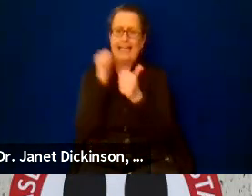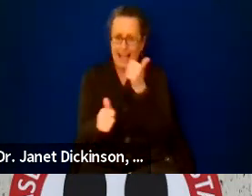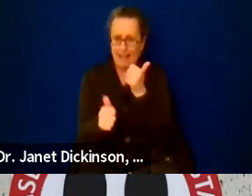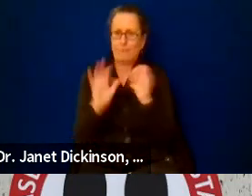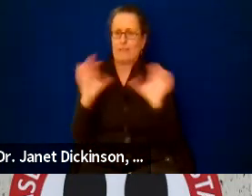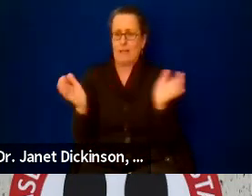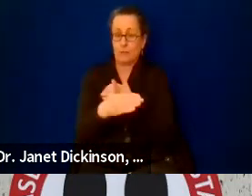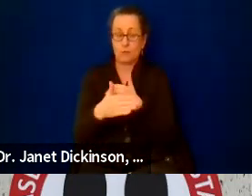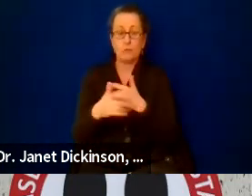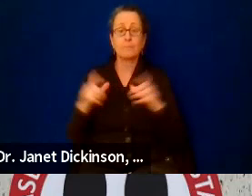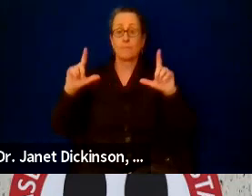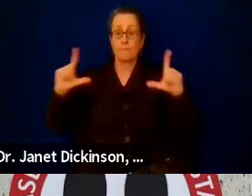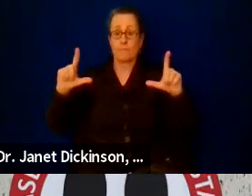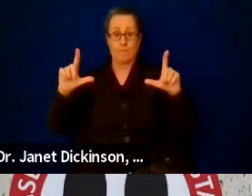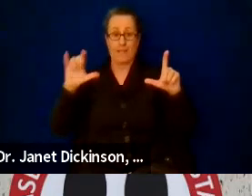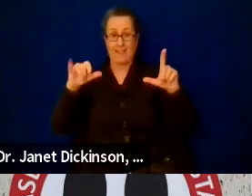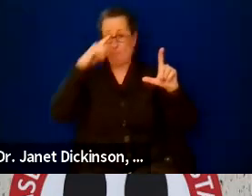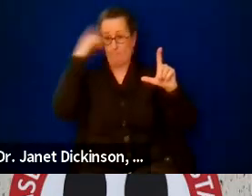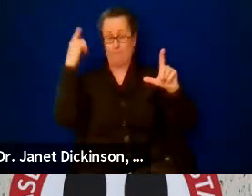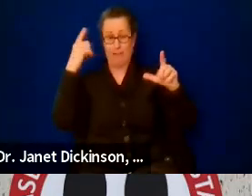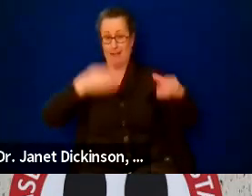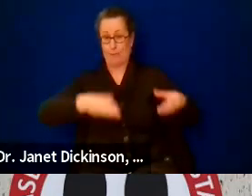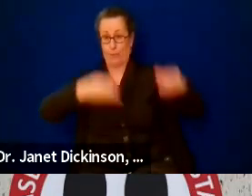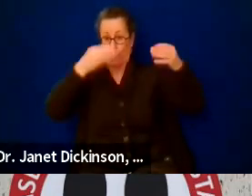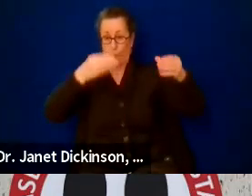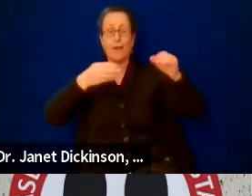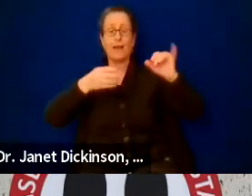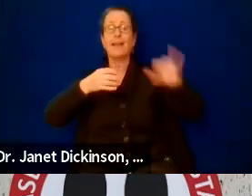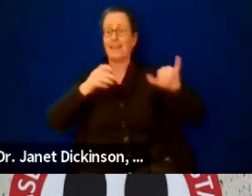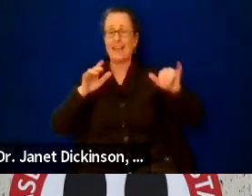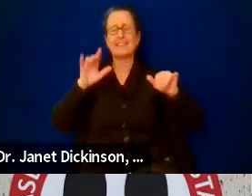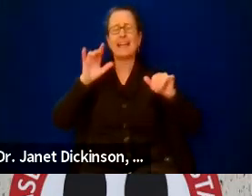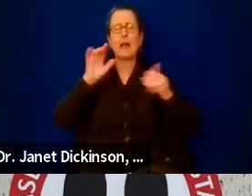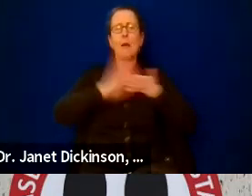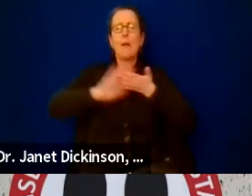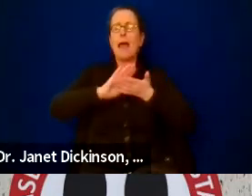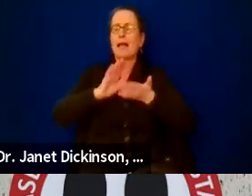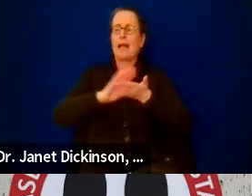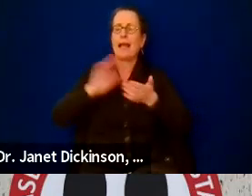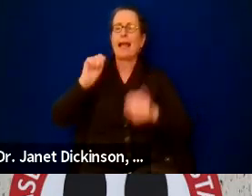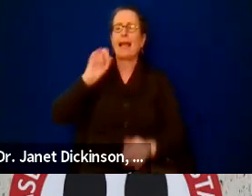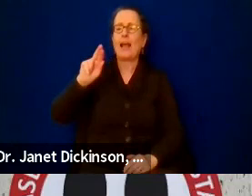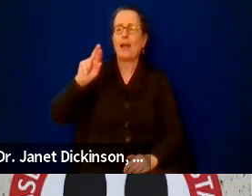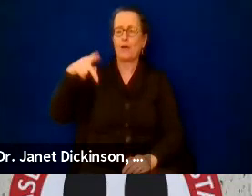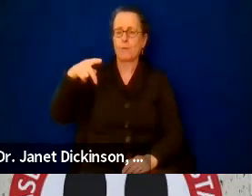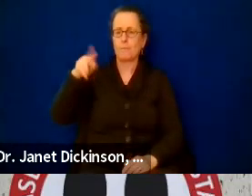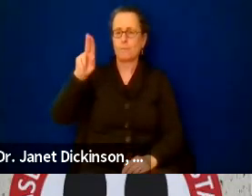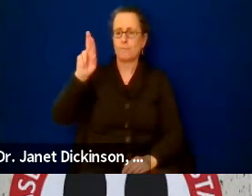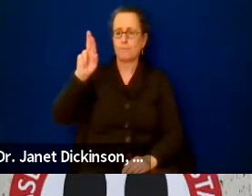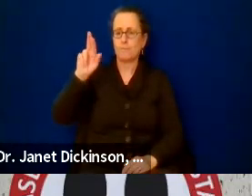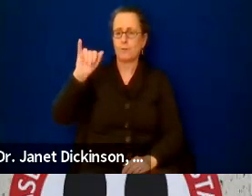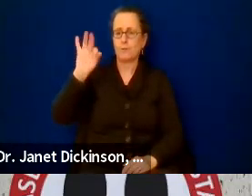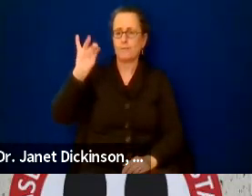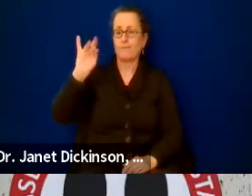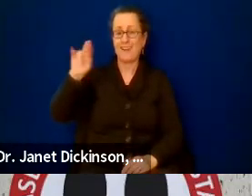see in the upper left-hand corner of this particular slide is one of our air purifiers. in any classroom that looks like